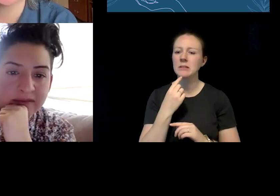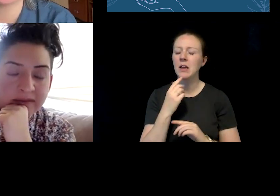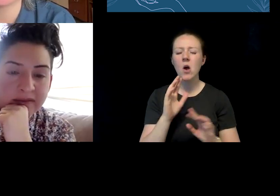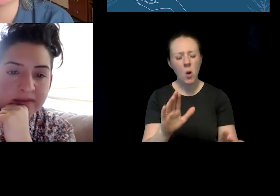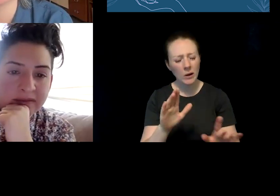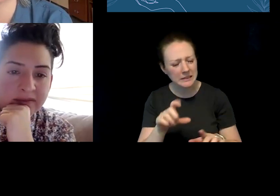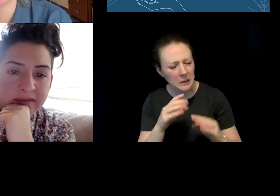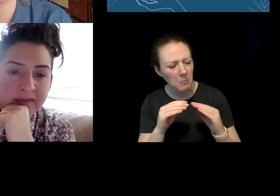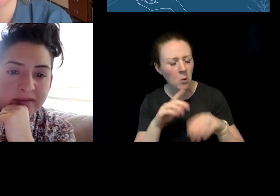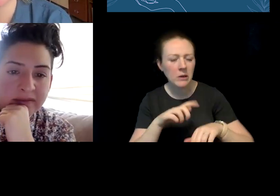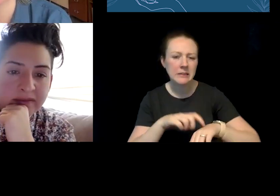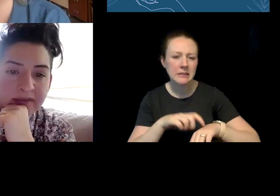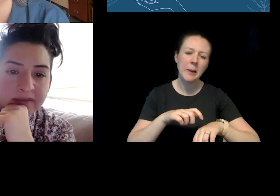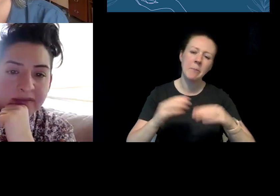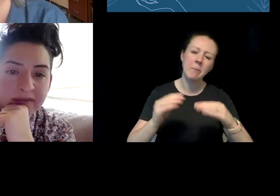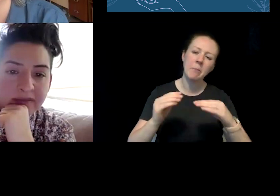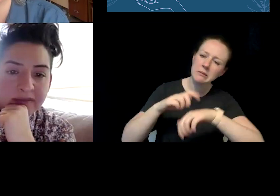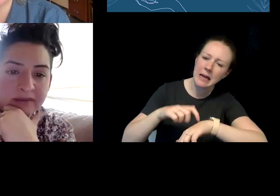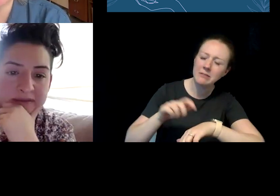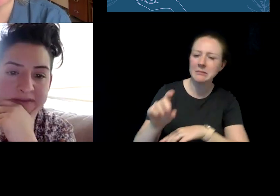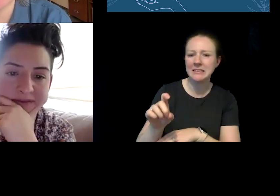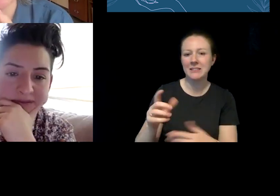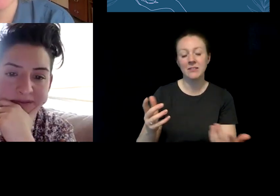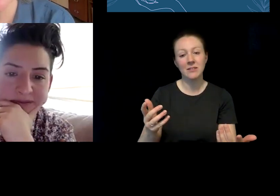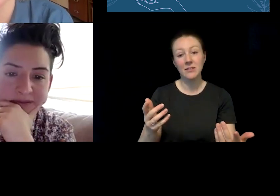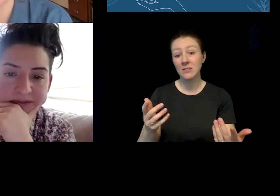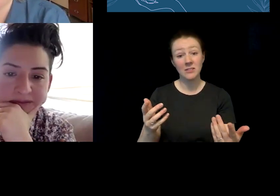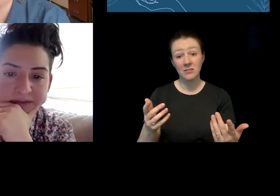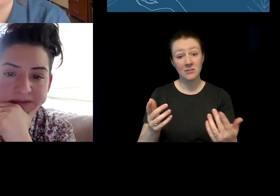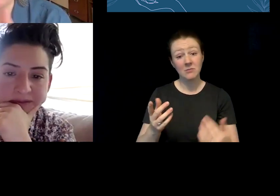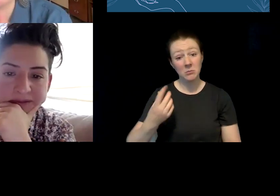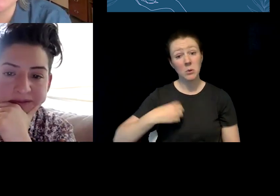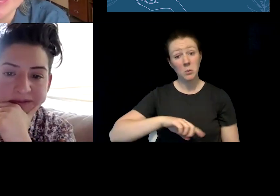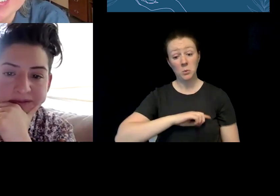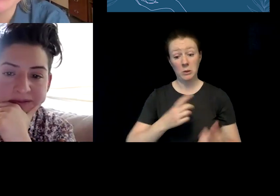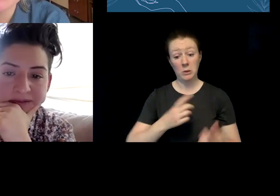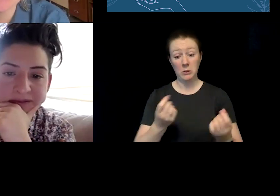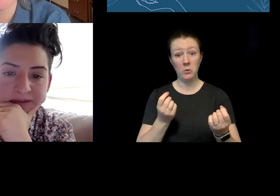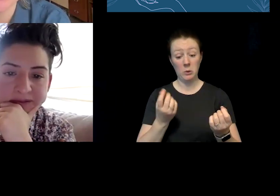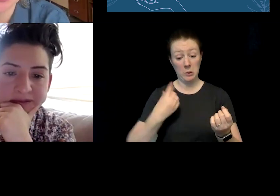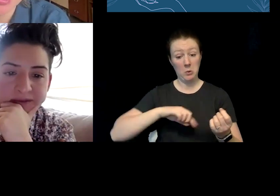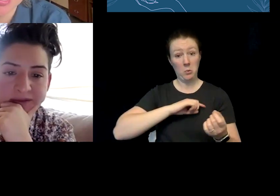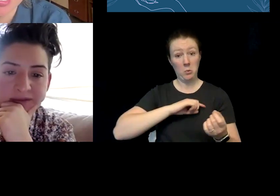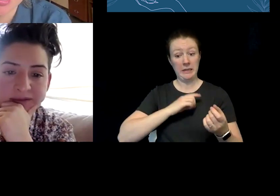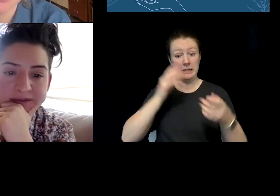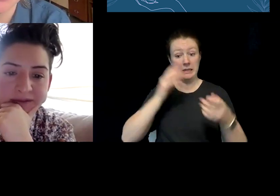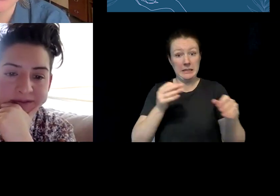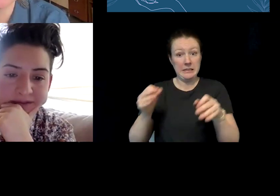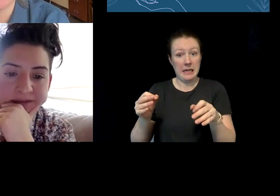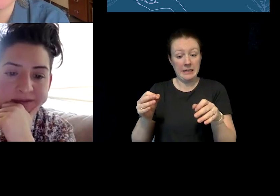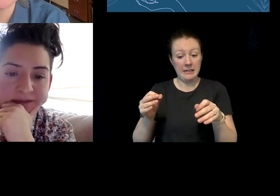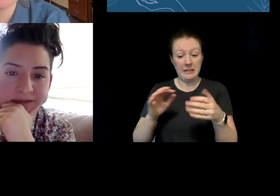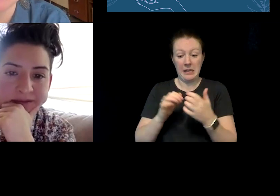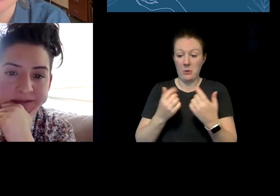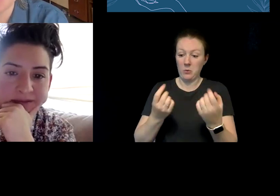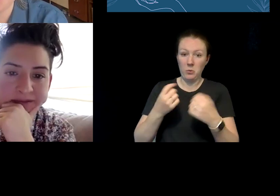time, if only I had more time. But actually, we make the time. Like, we create how we're going to use the time. And